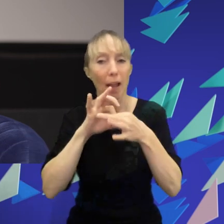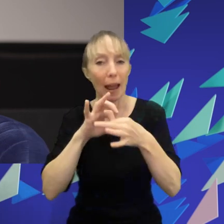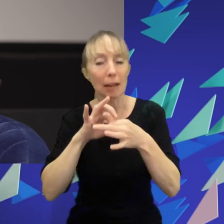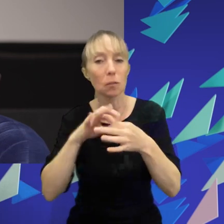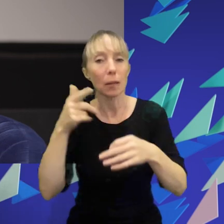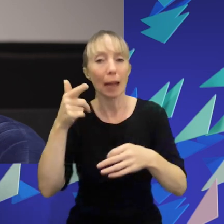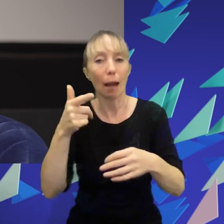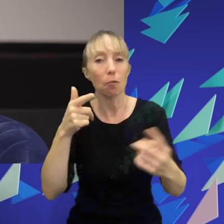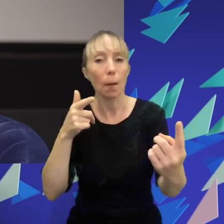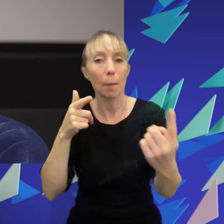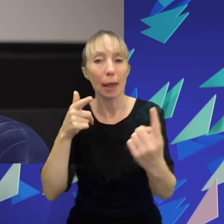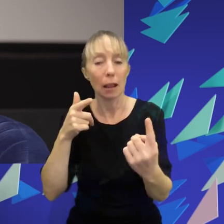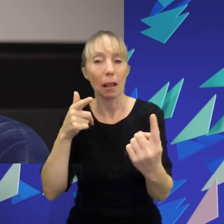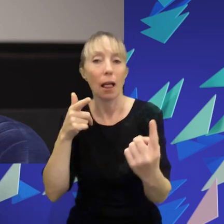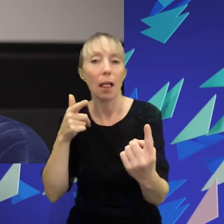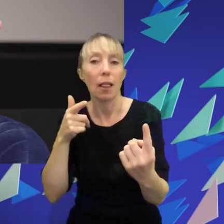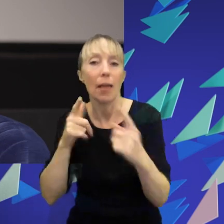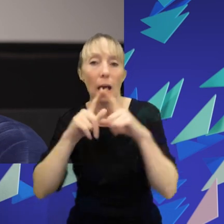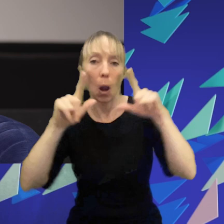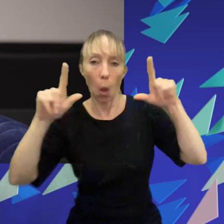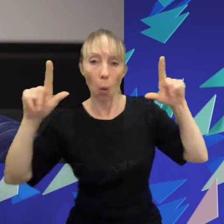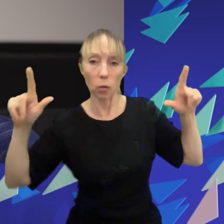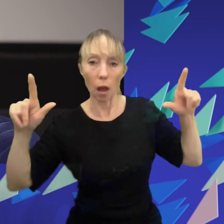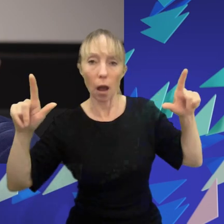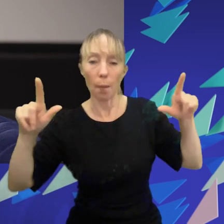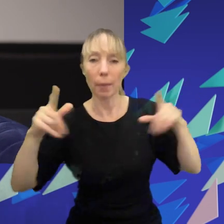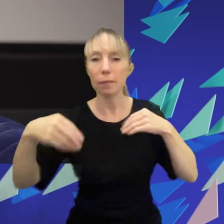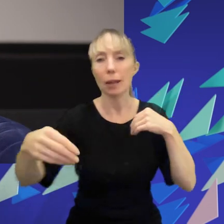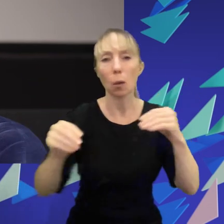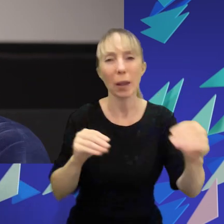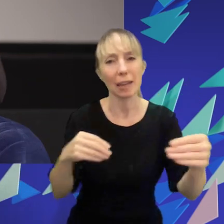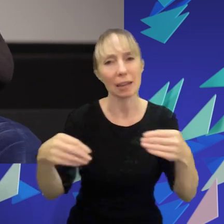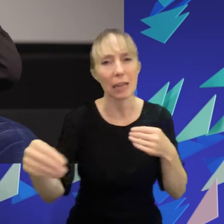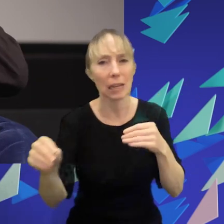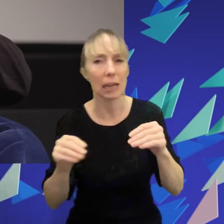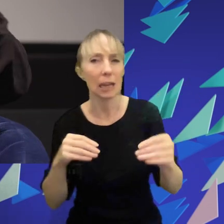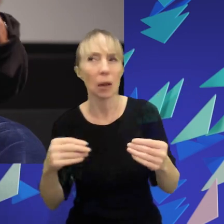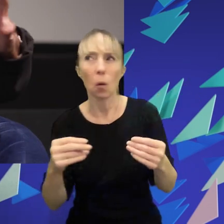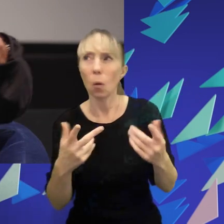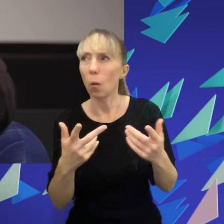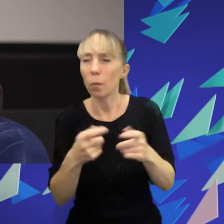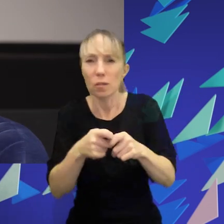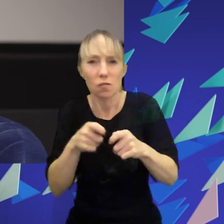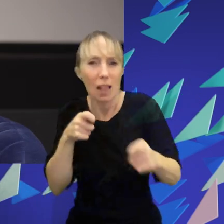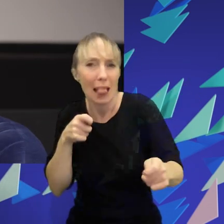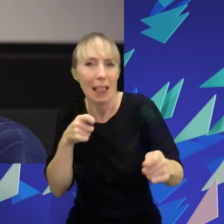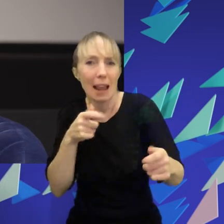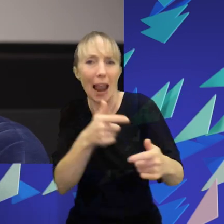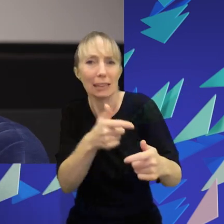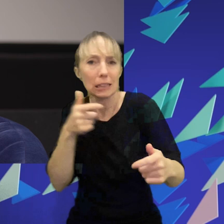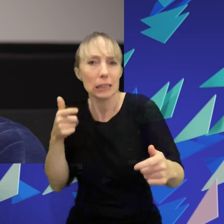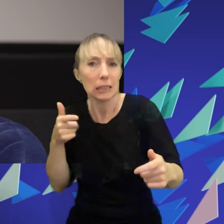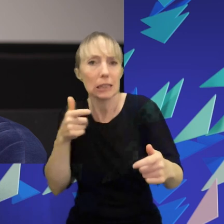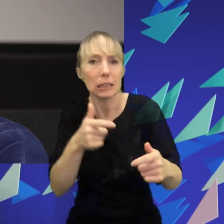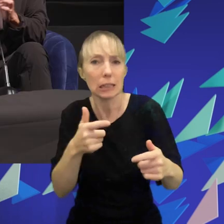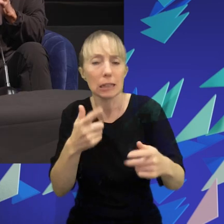and then to close-ups and then the camera moves. So the liquidity or the like the elasticity of a shot that becomes